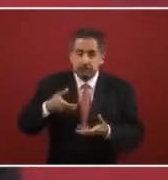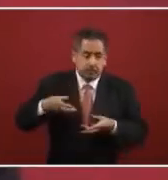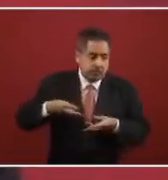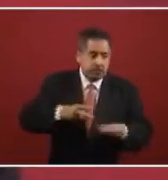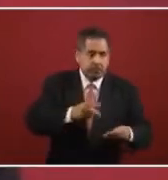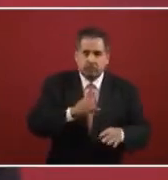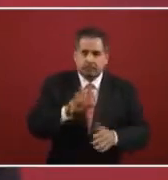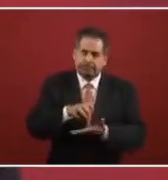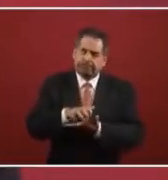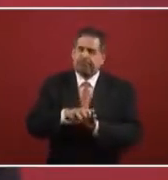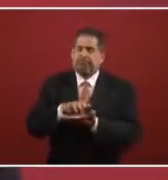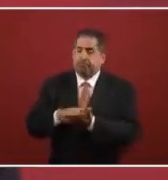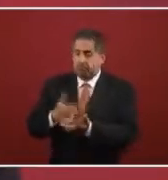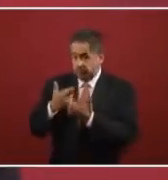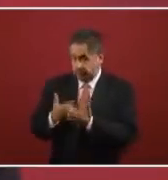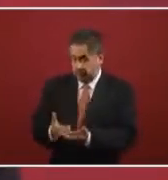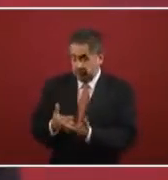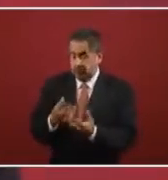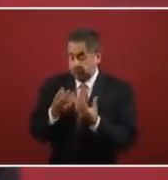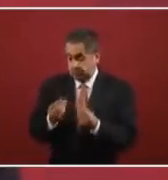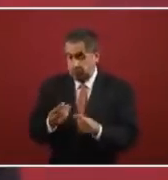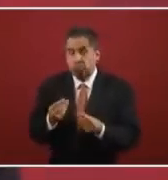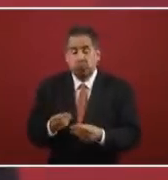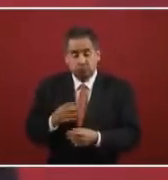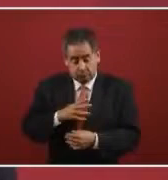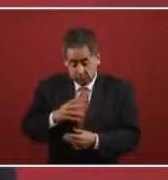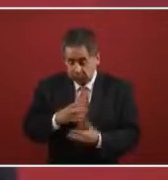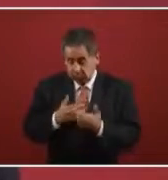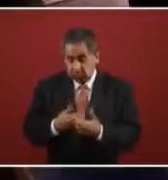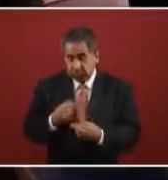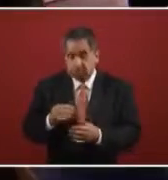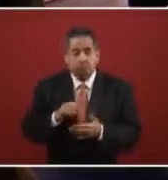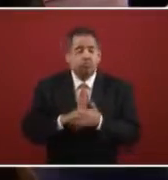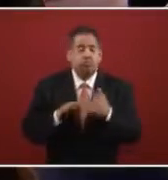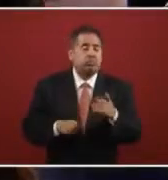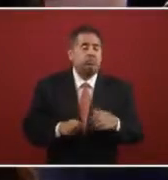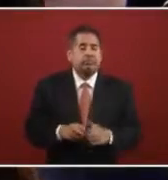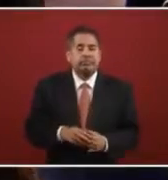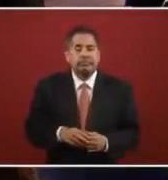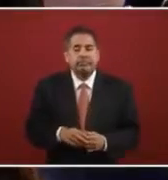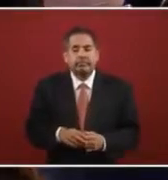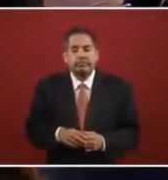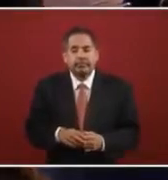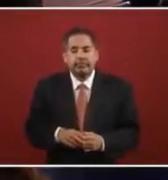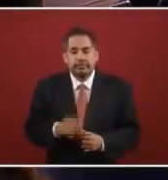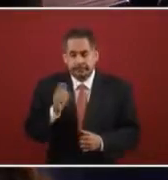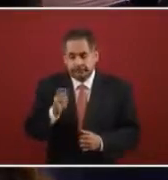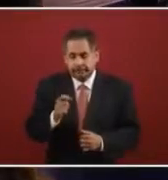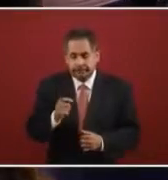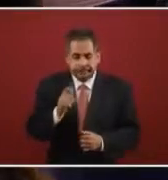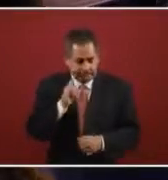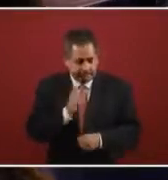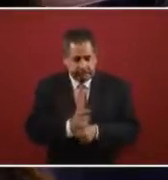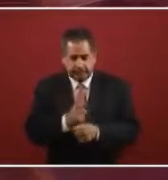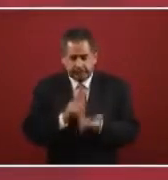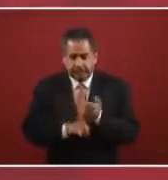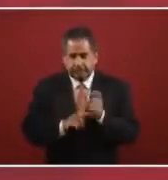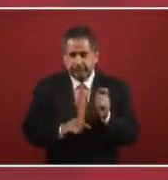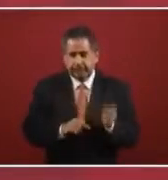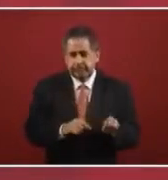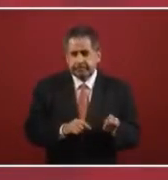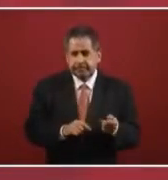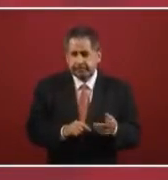bastante saving a lot en esta revisión. in this revision. Por ejemplo, For example, si se dieron cuenta ustedes, if